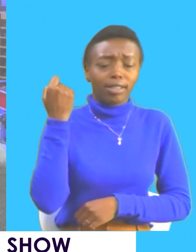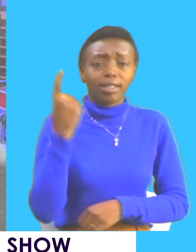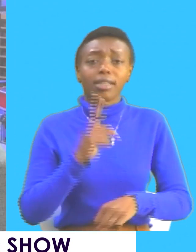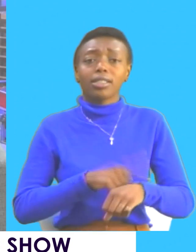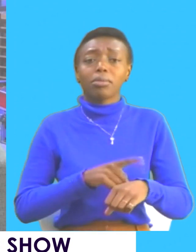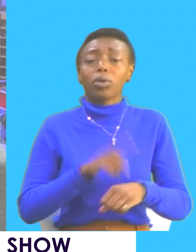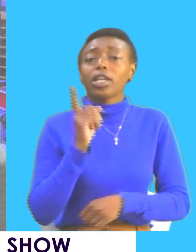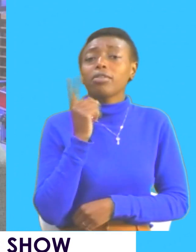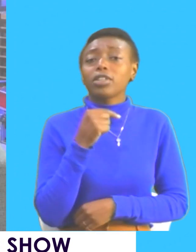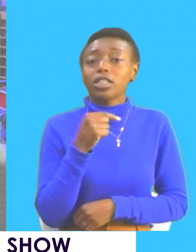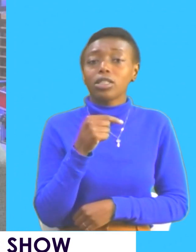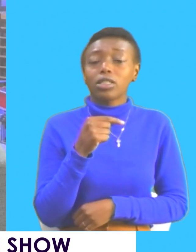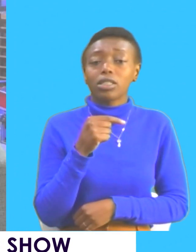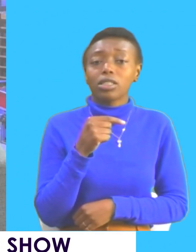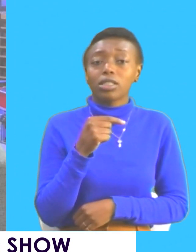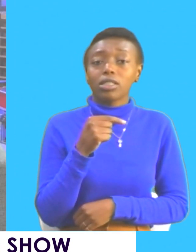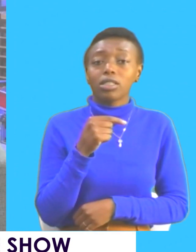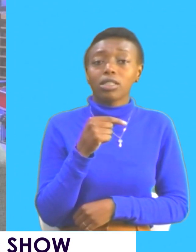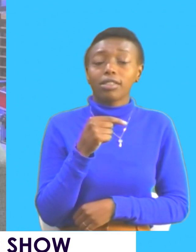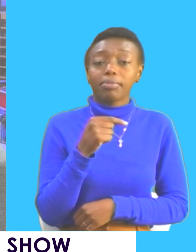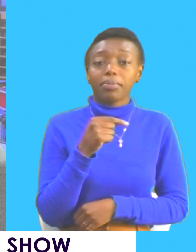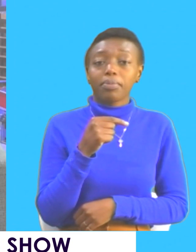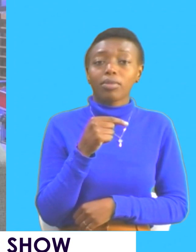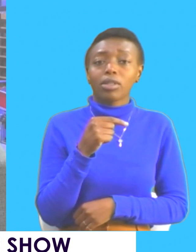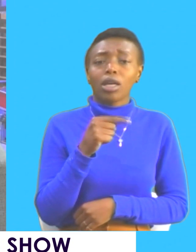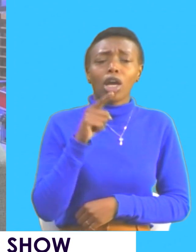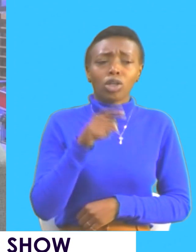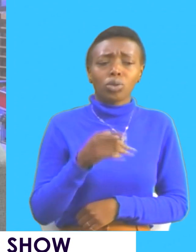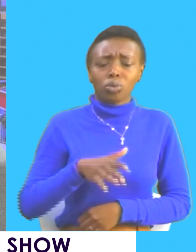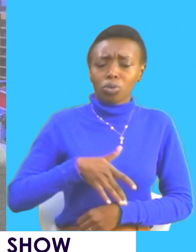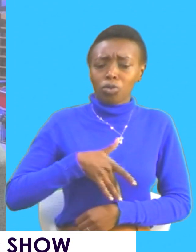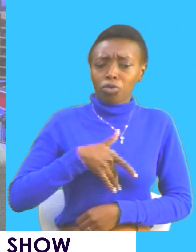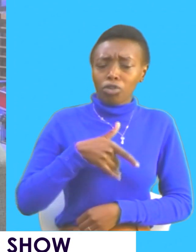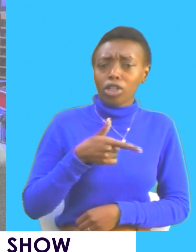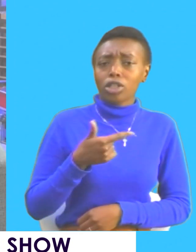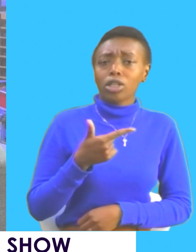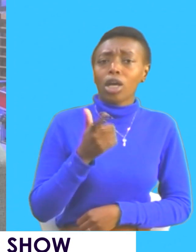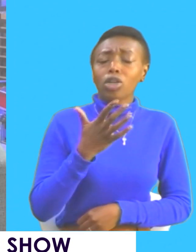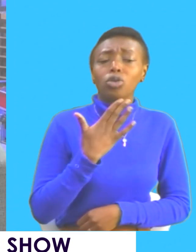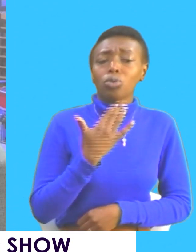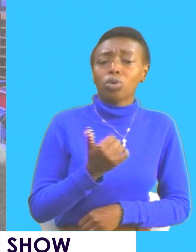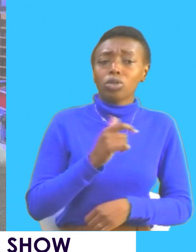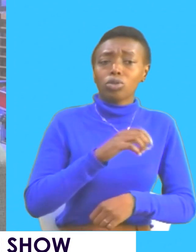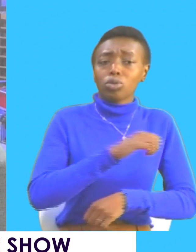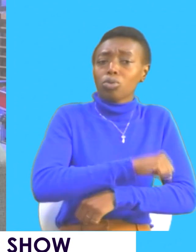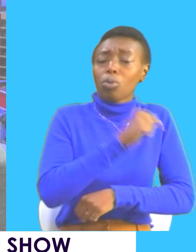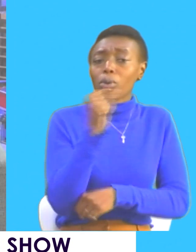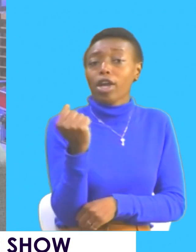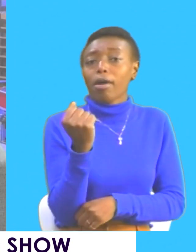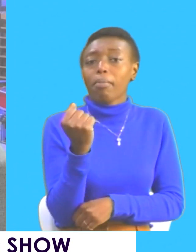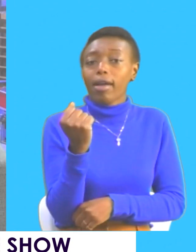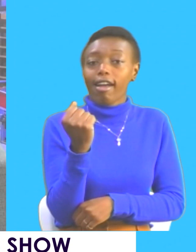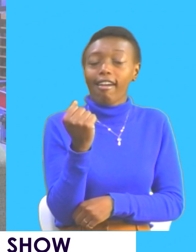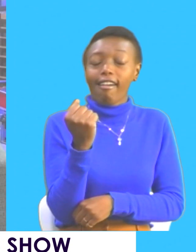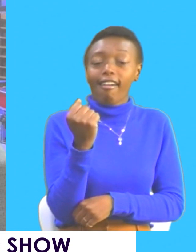the oil of joy to just get out and move out is running out, it is time for you to